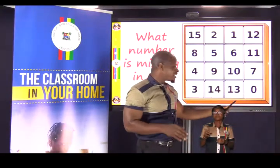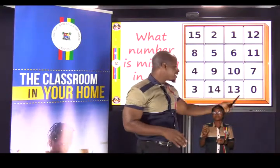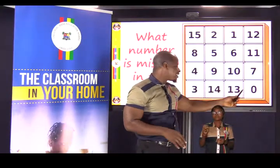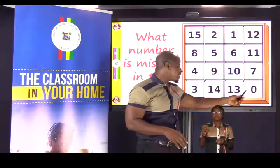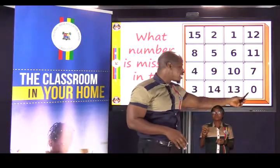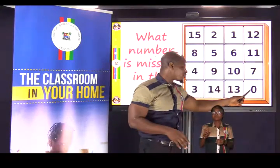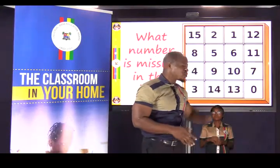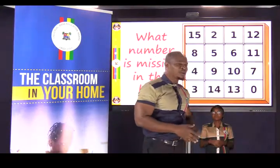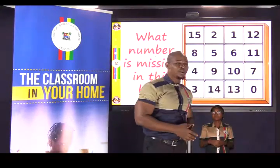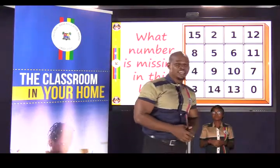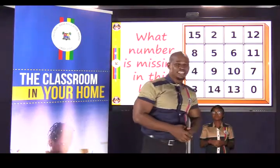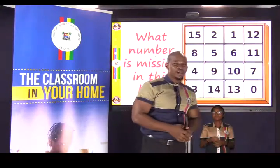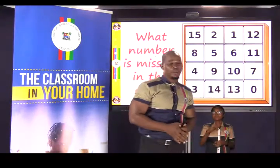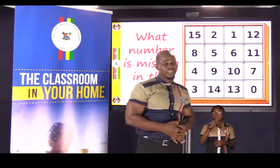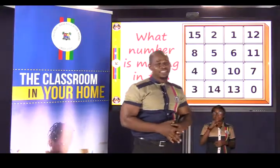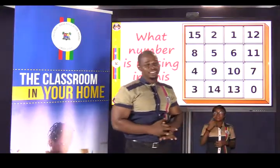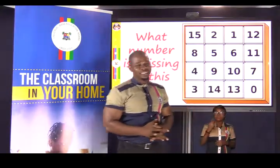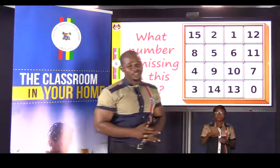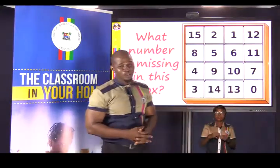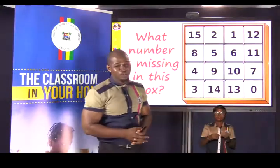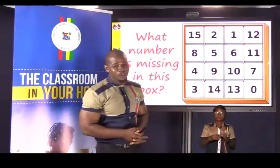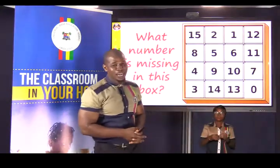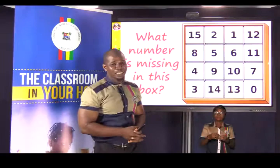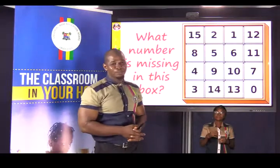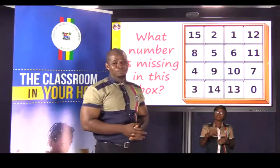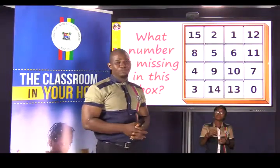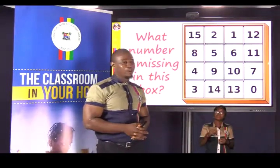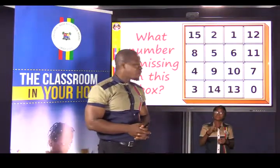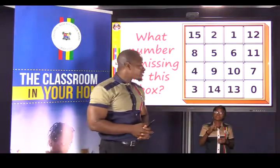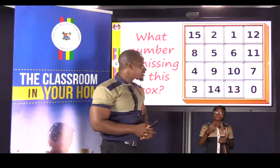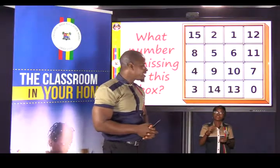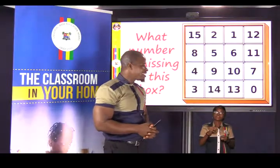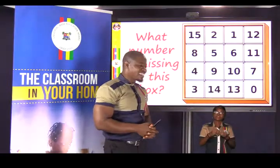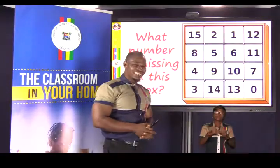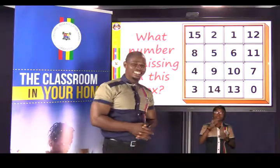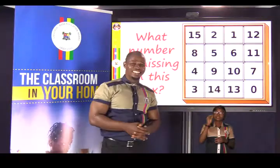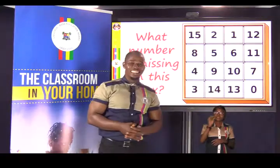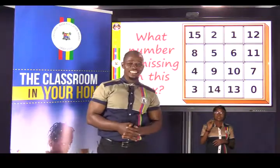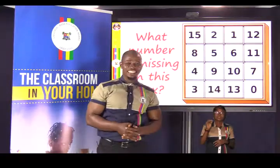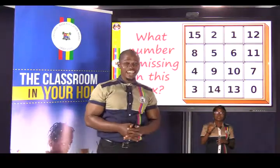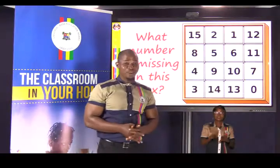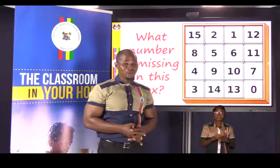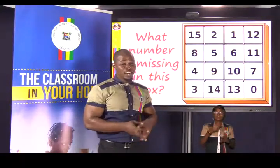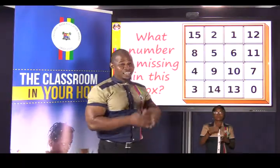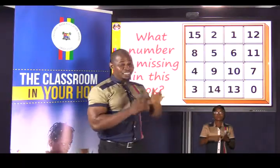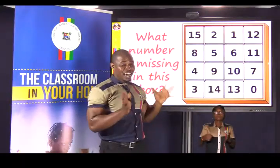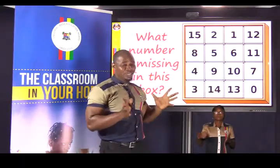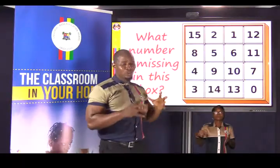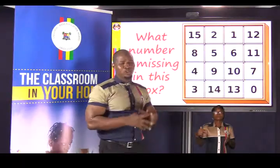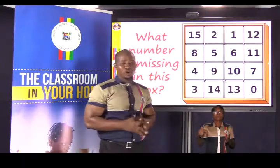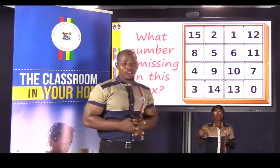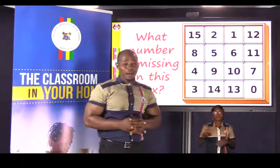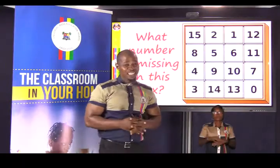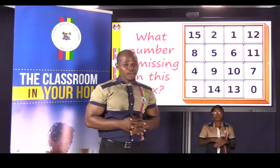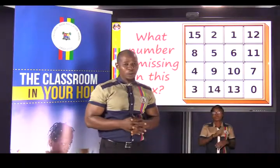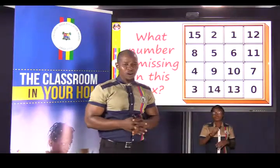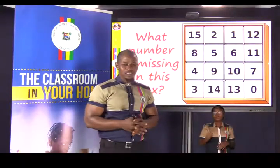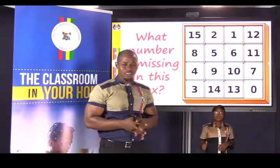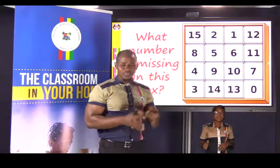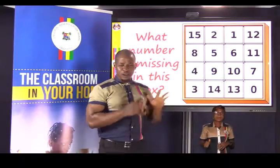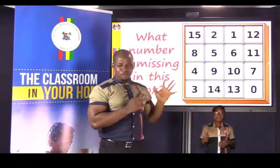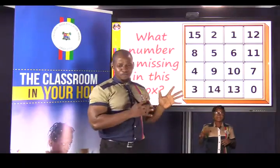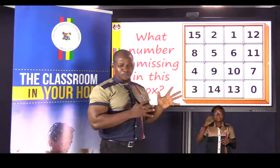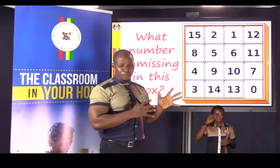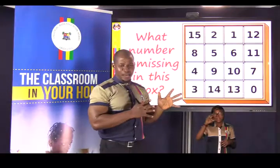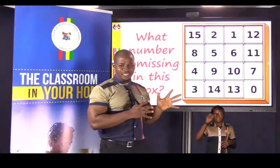30 already. And so the number that is going to fill that box is 0. That's what you call a magic